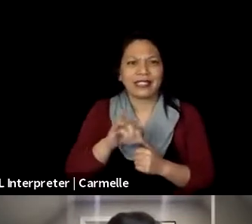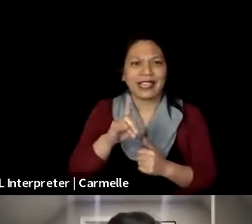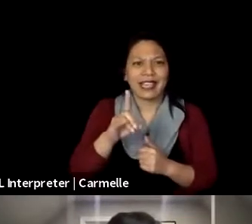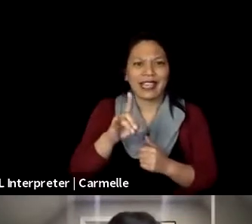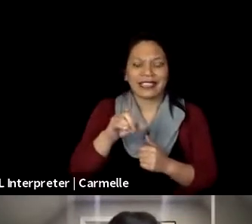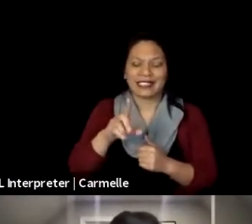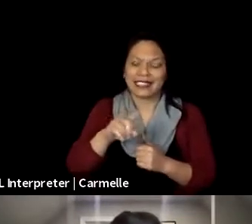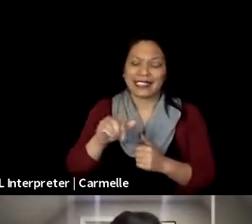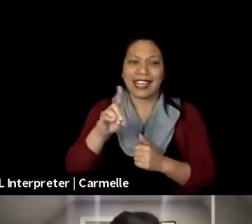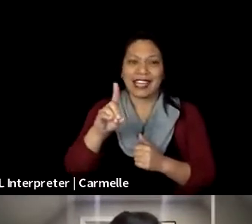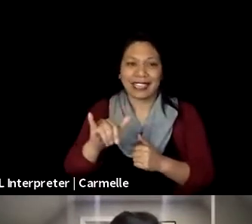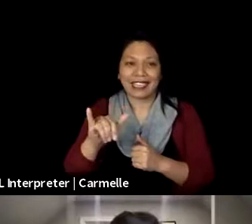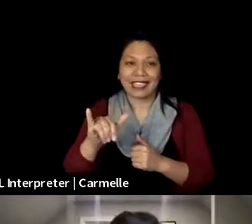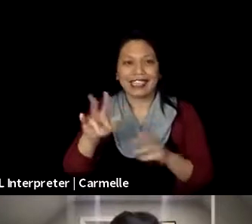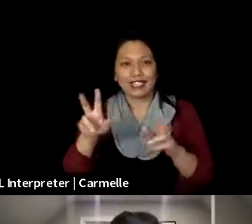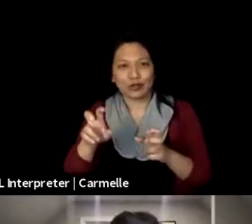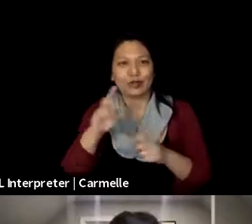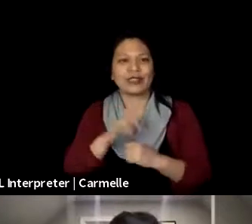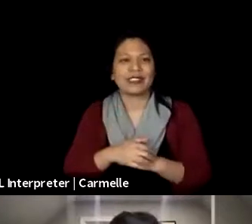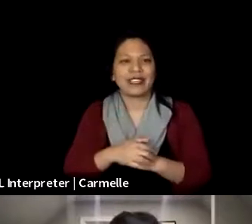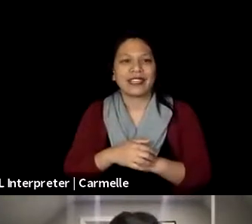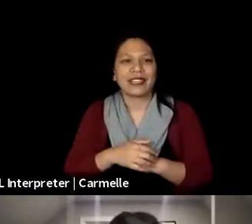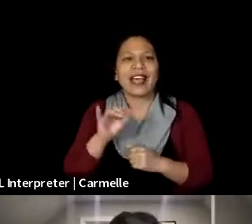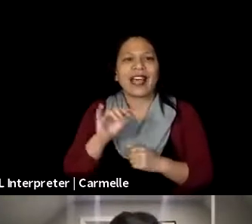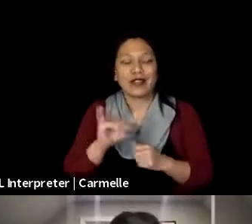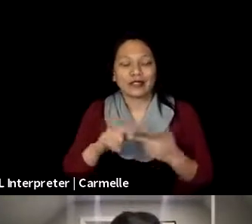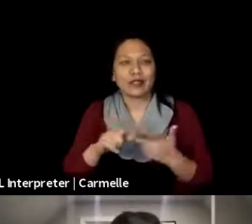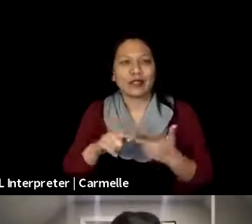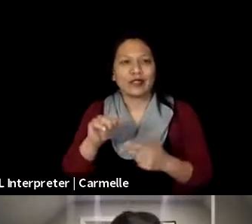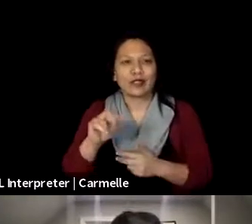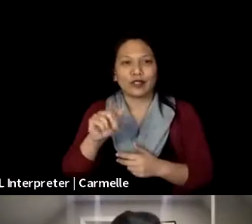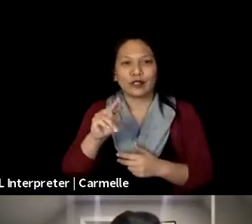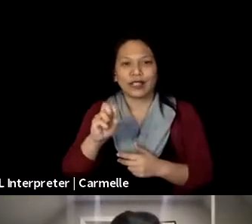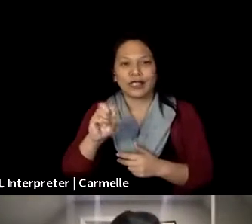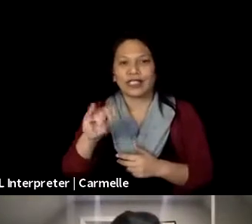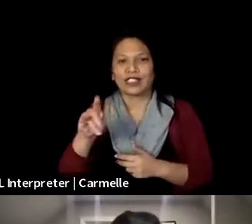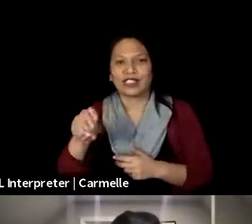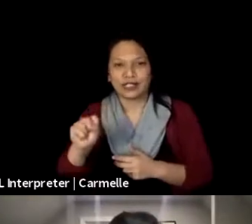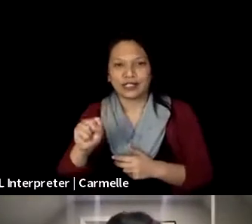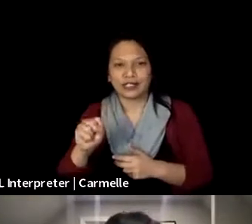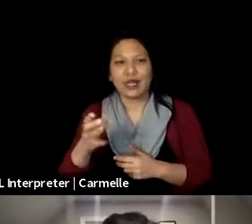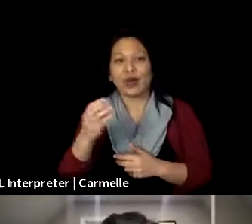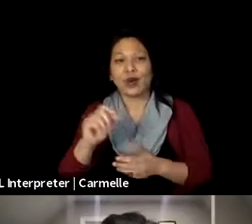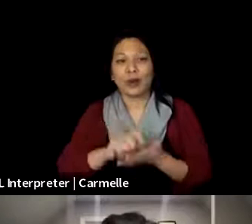Arts Theatre, and Transactions, co-written with Gabe Maharjan and in development at